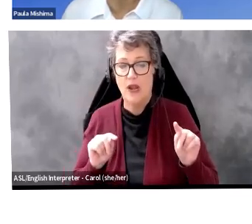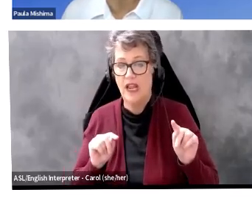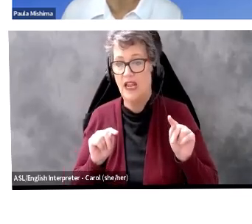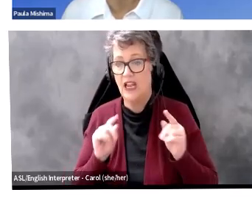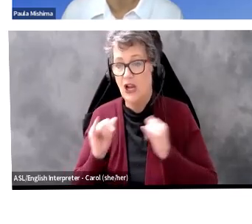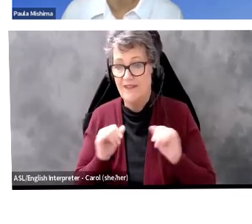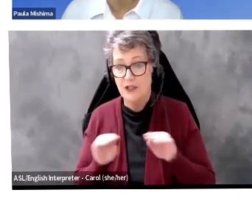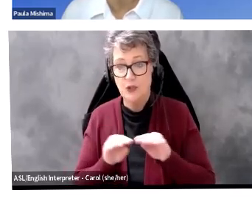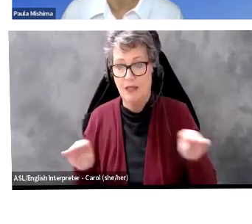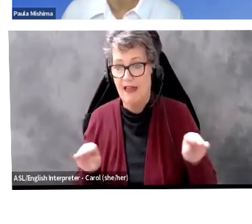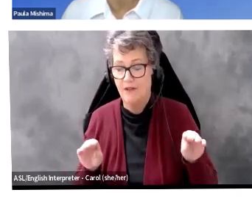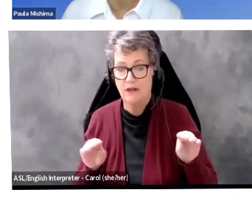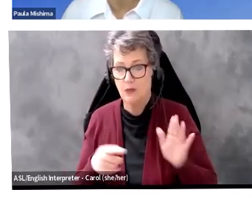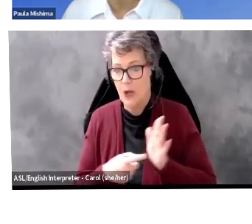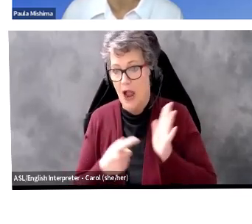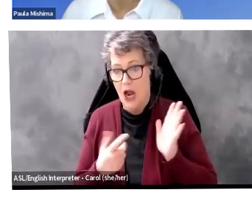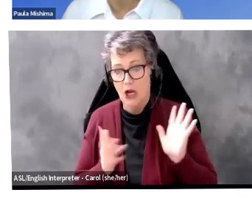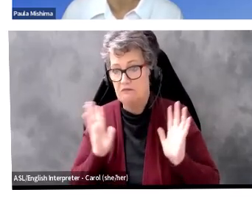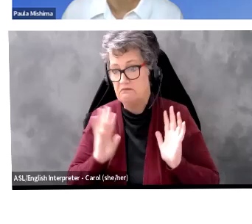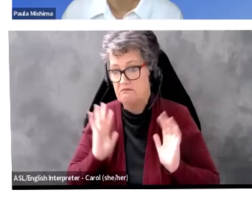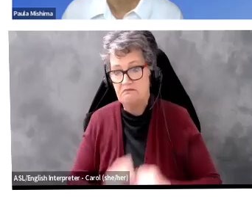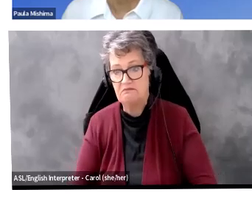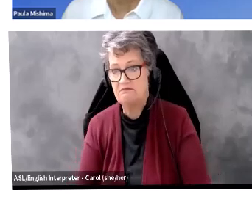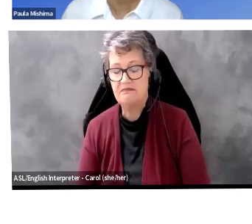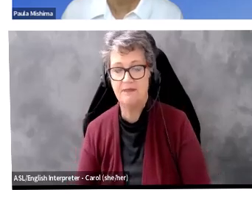level reporting that was required.